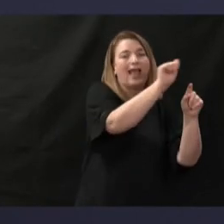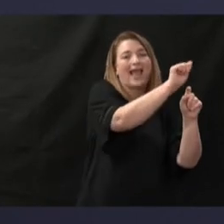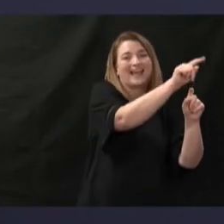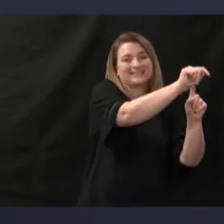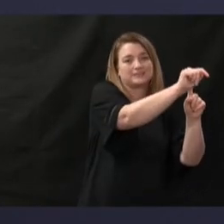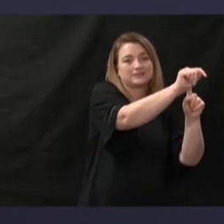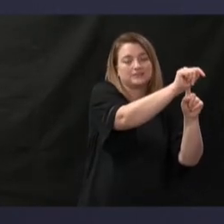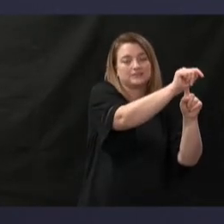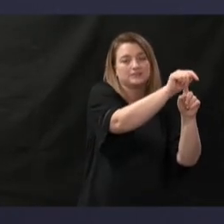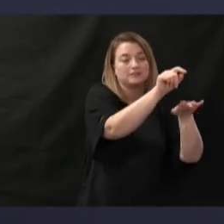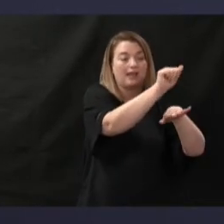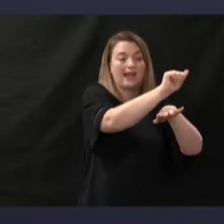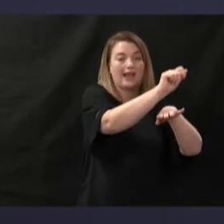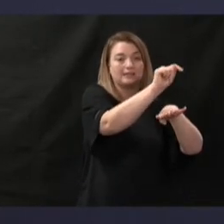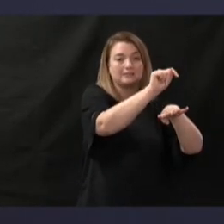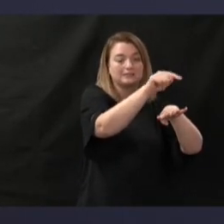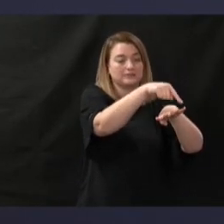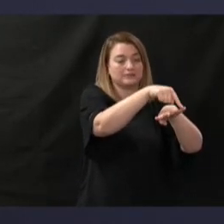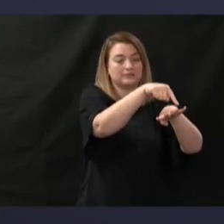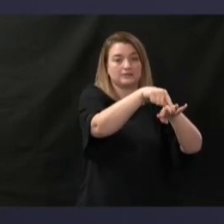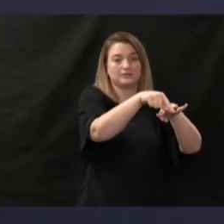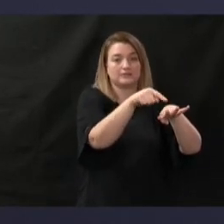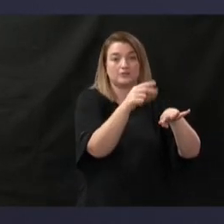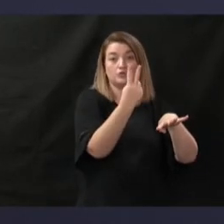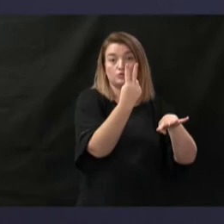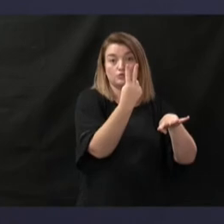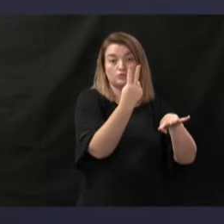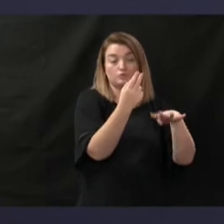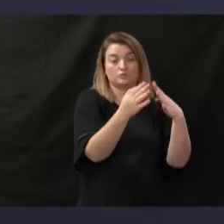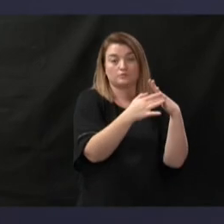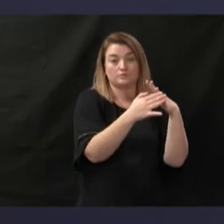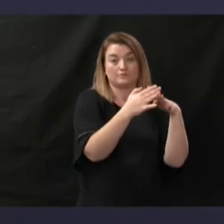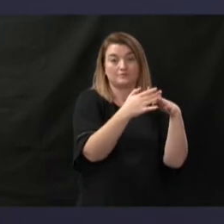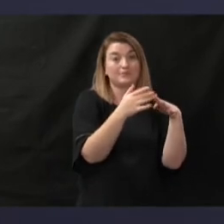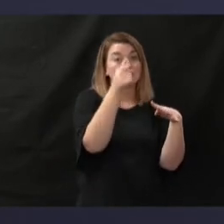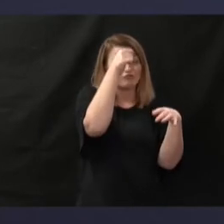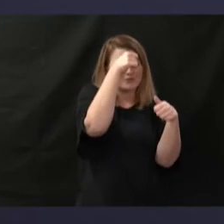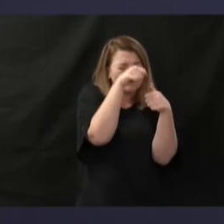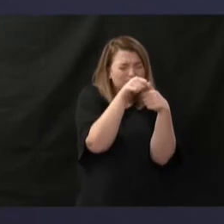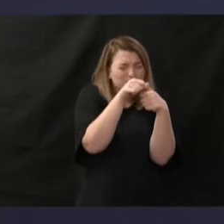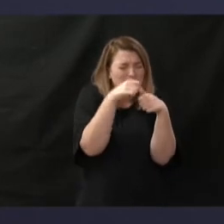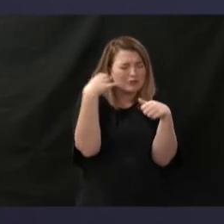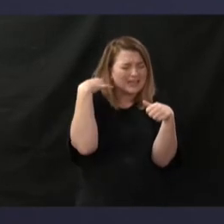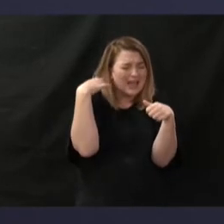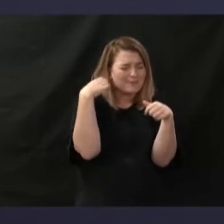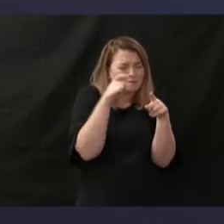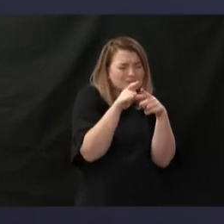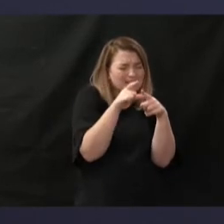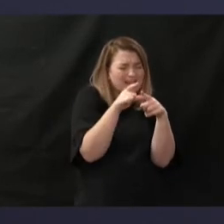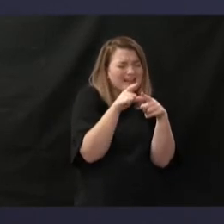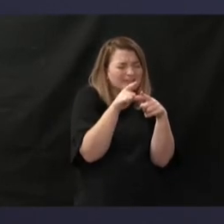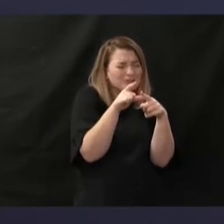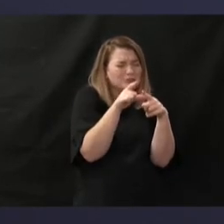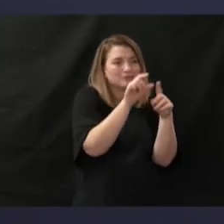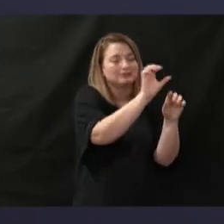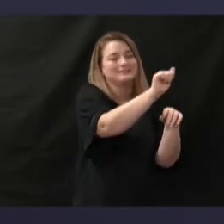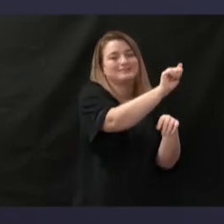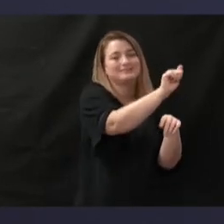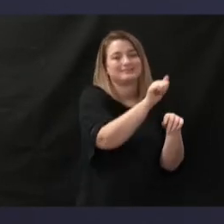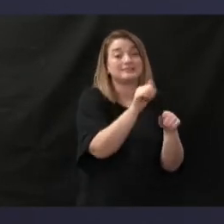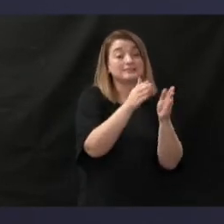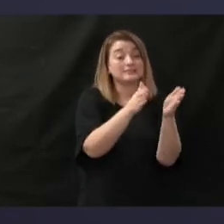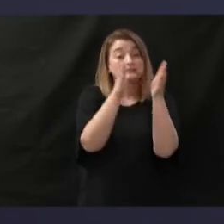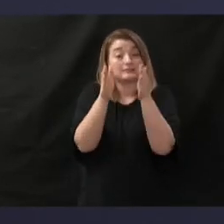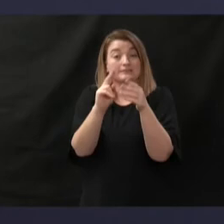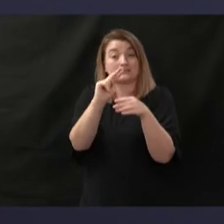At. Oh, I got to remember my capital. I got it. The next one in Atlantic